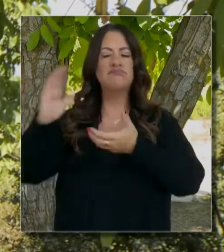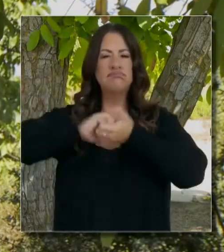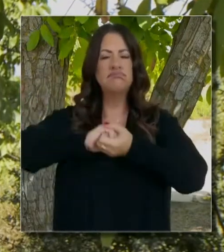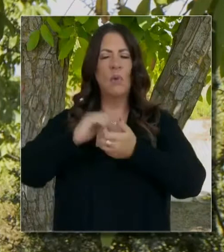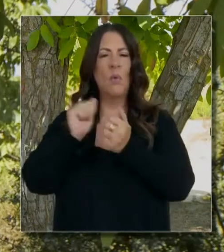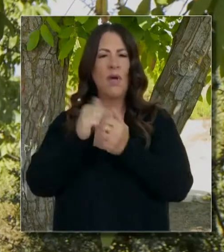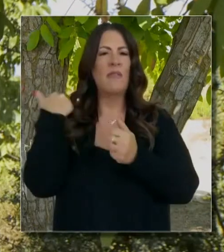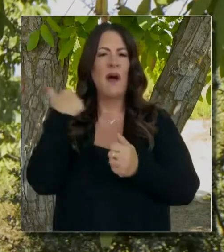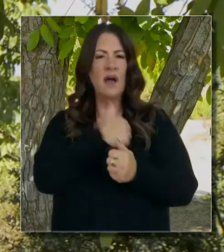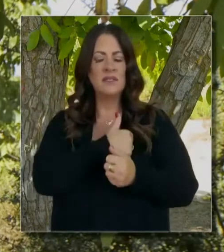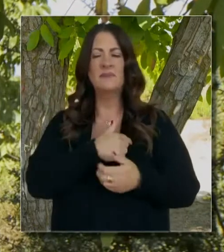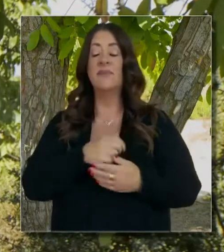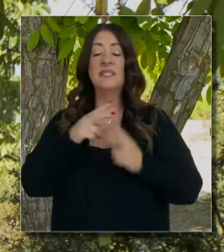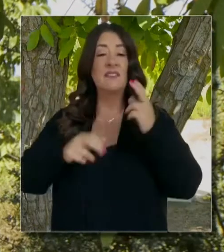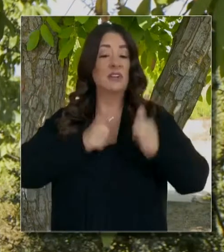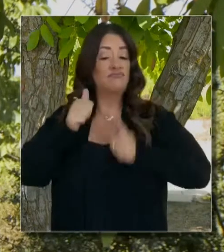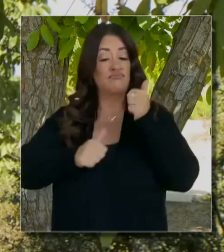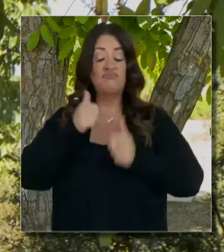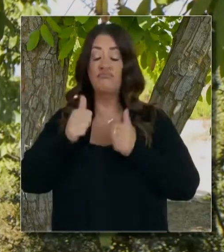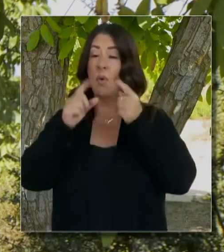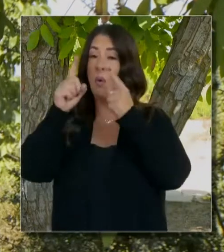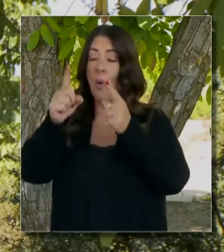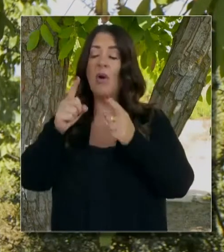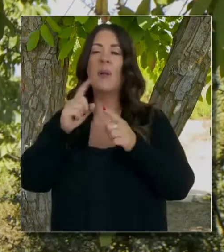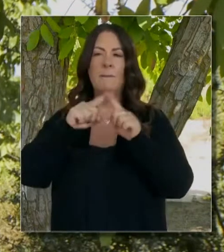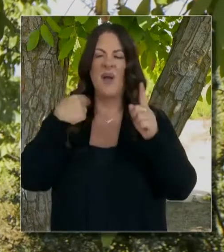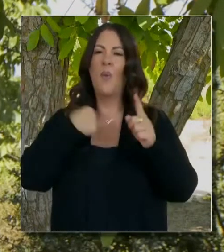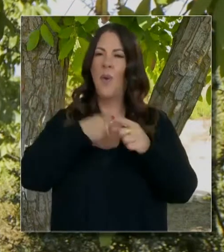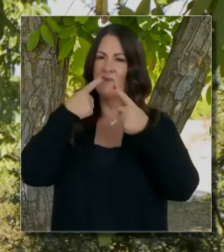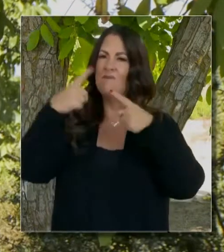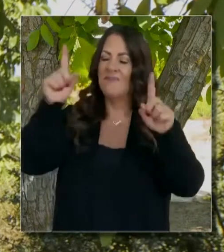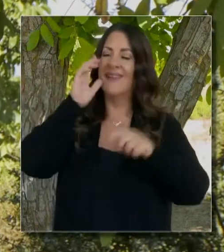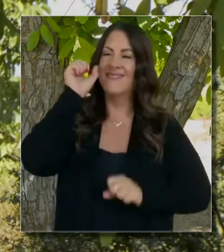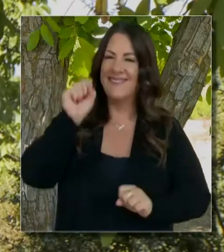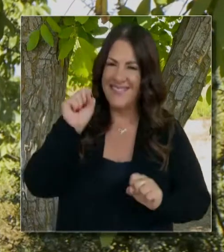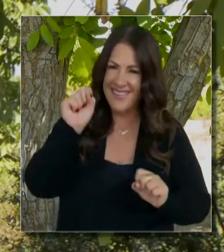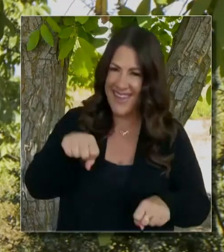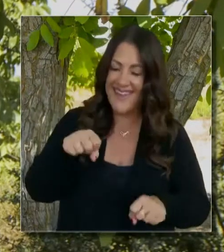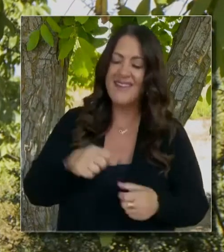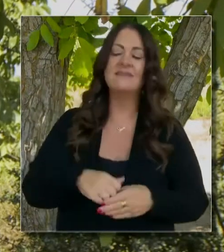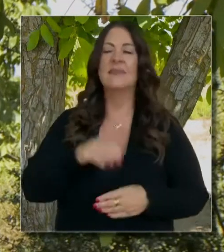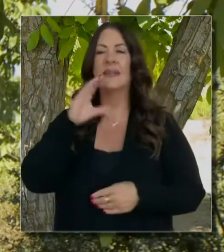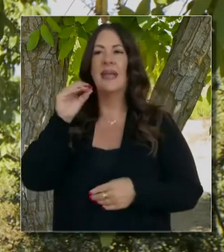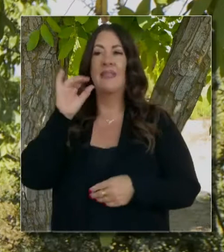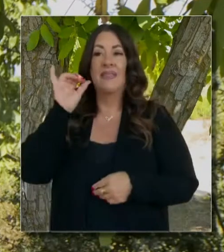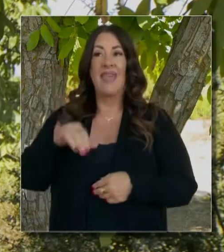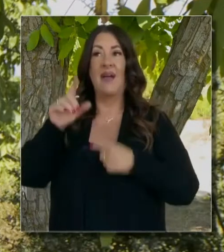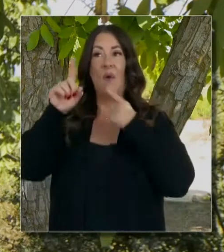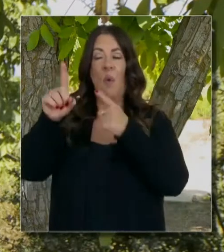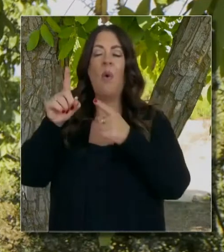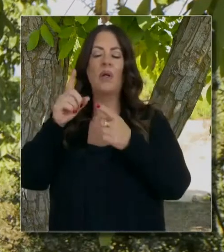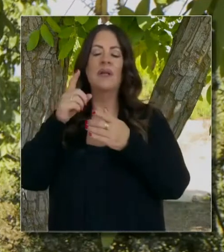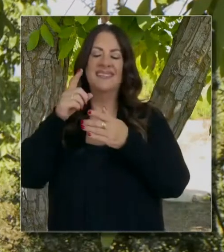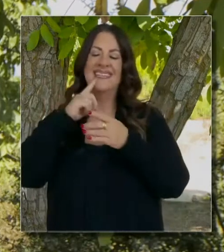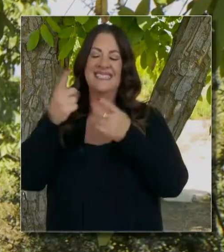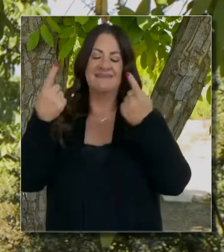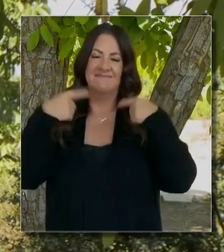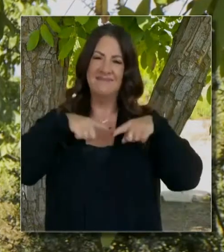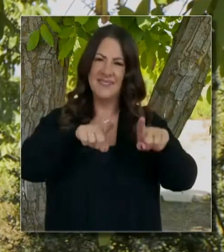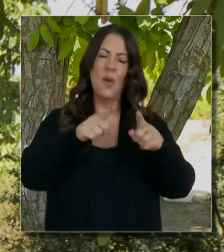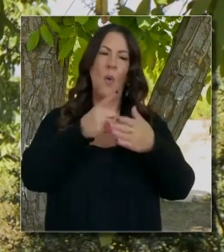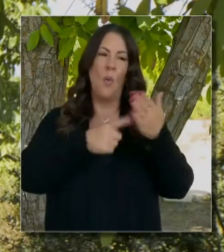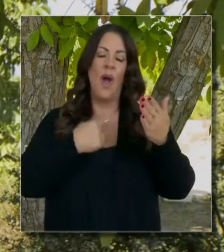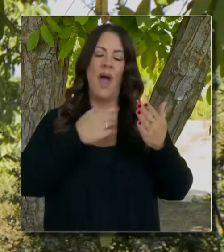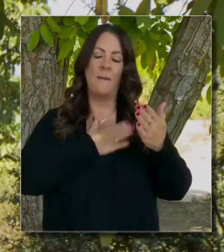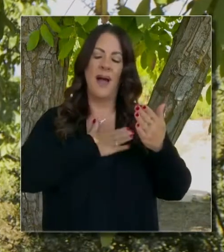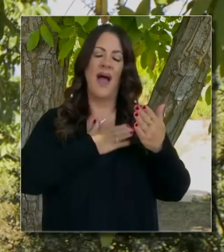audacious goal, and it's an achievable goal. And it's a goal that's consistent with our stated goals on our